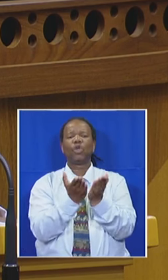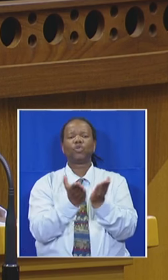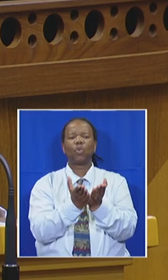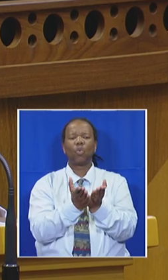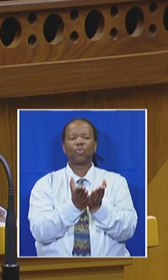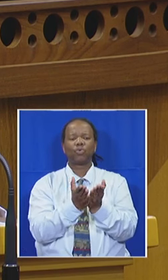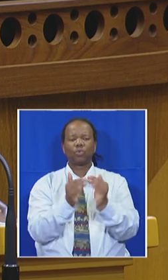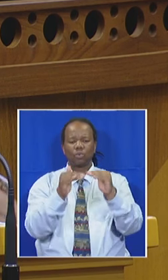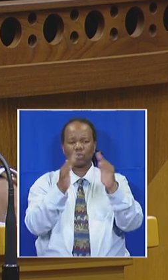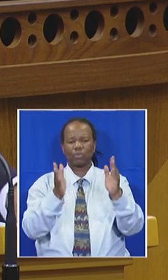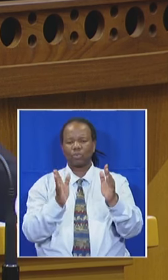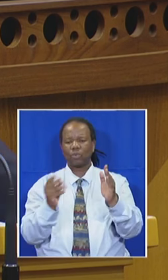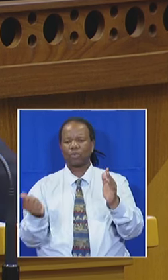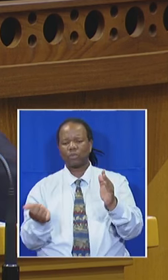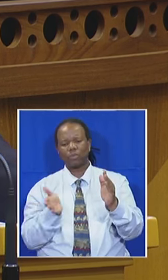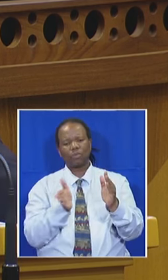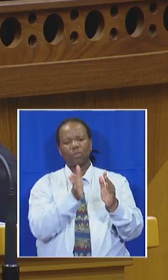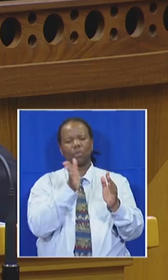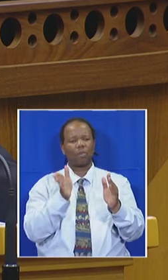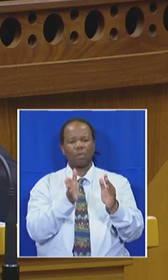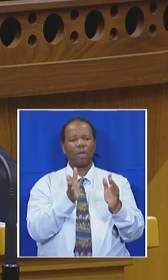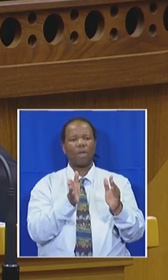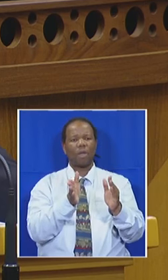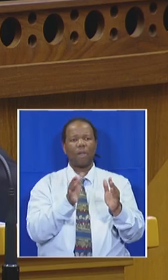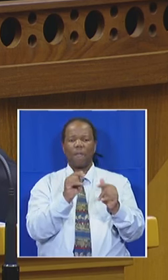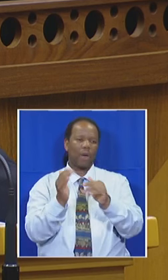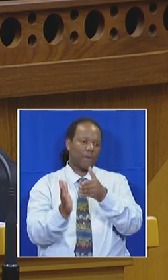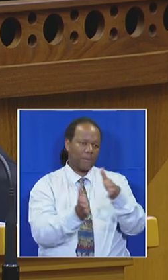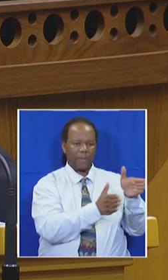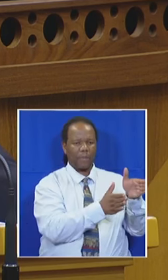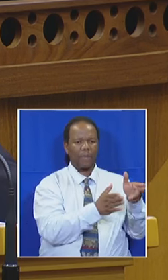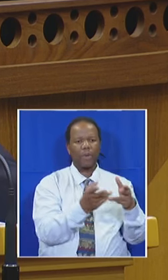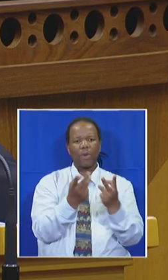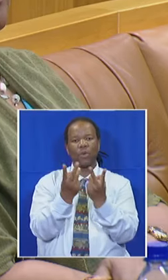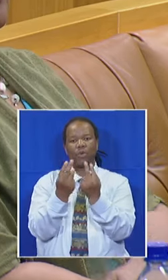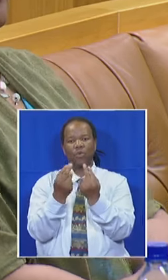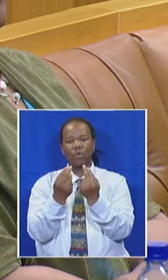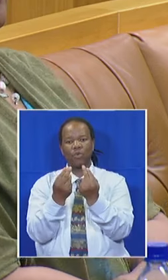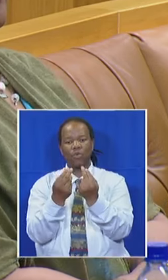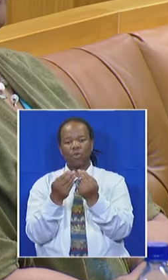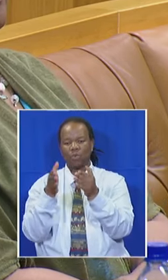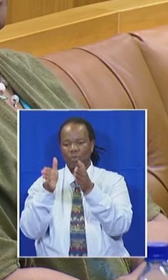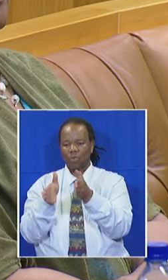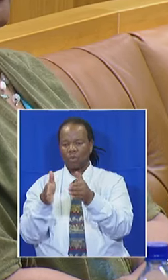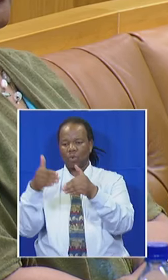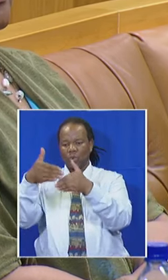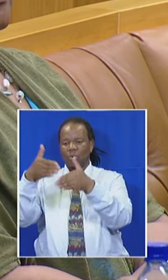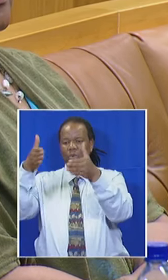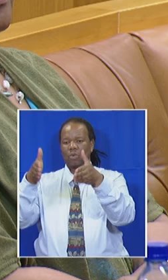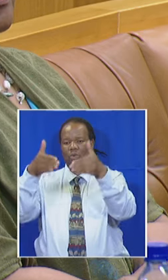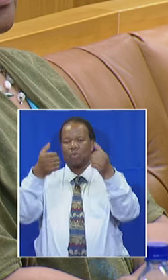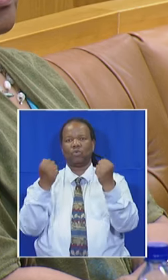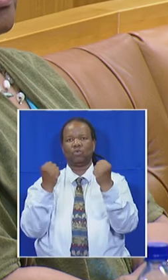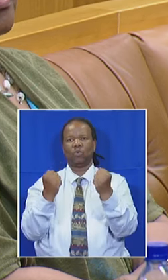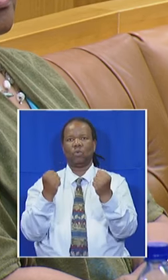replaced, government has, through the ACD program, provided